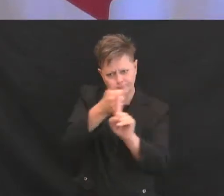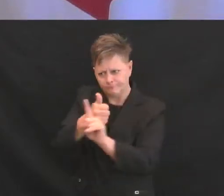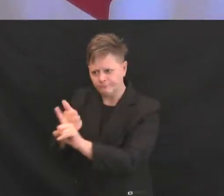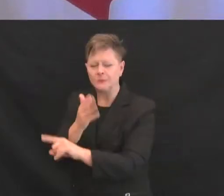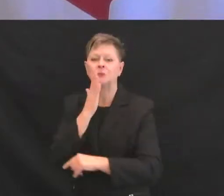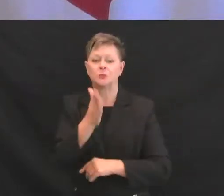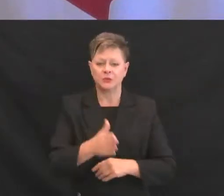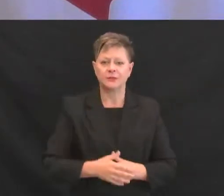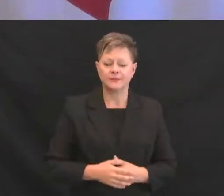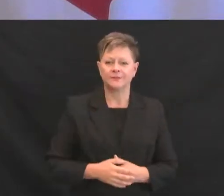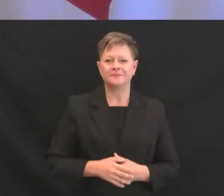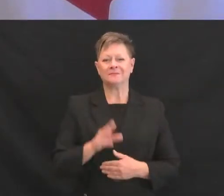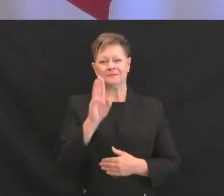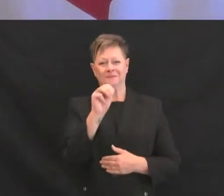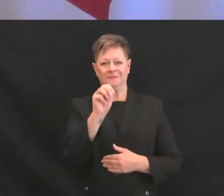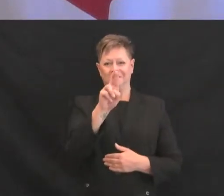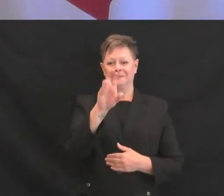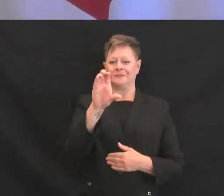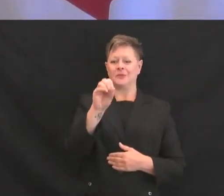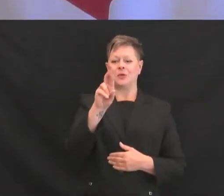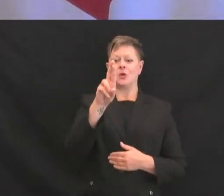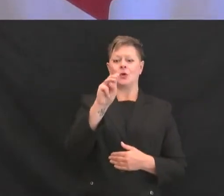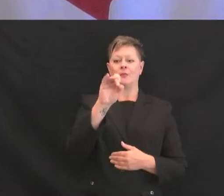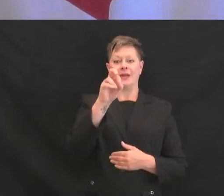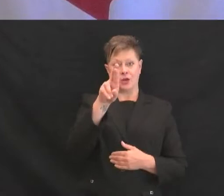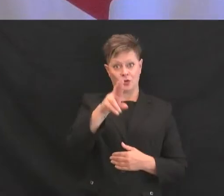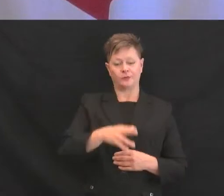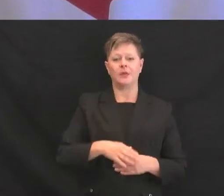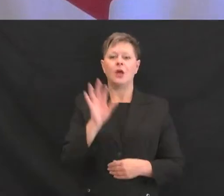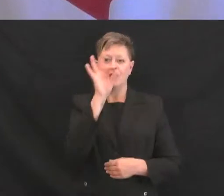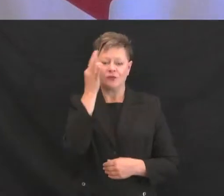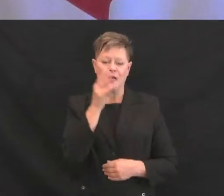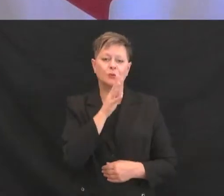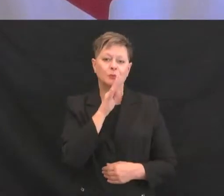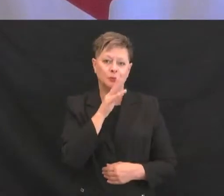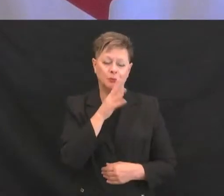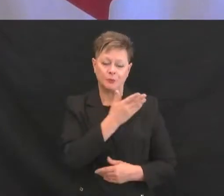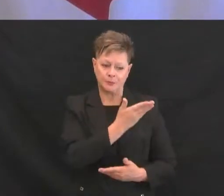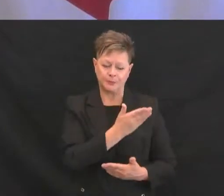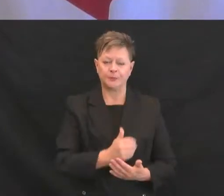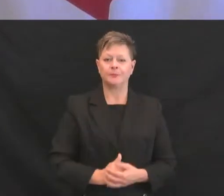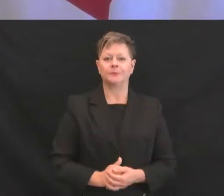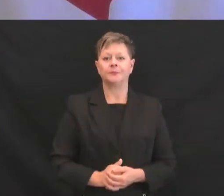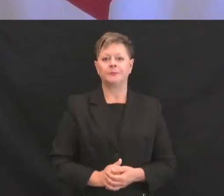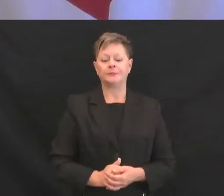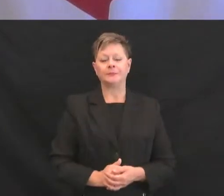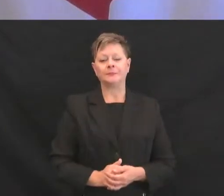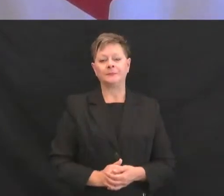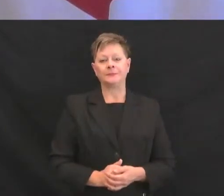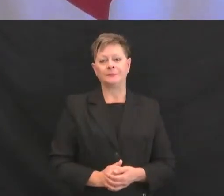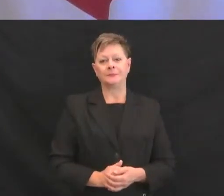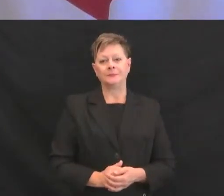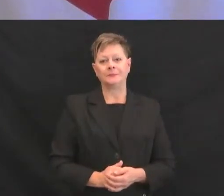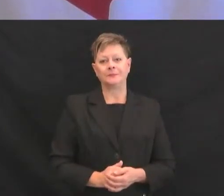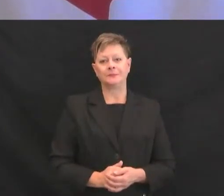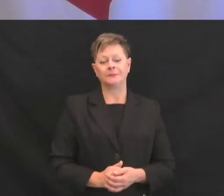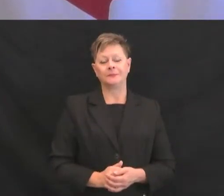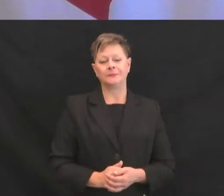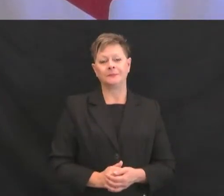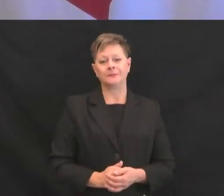Monsieur Cormier, je vous remercie pour votre dévouement en tant qu'ardente défenseur de la